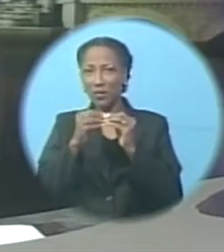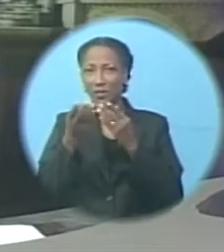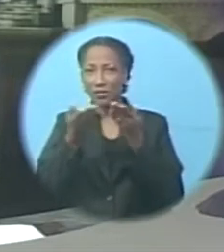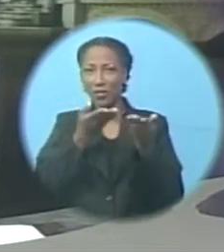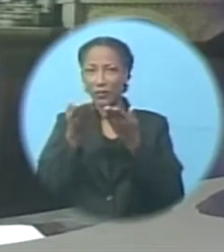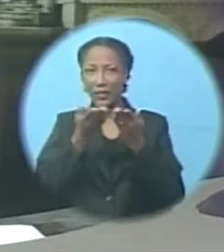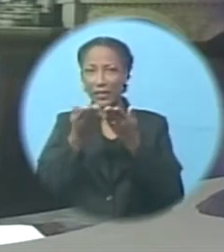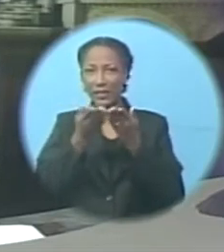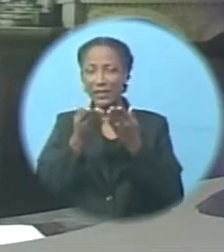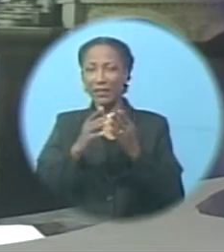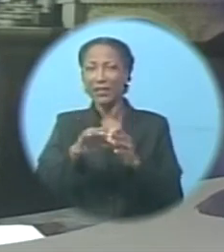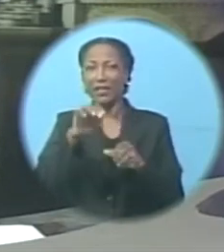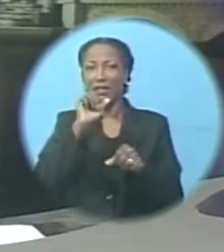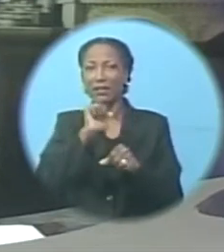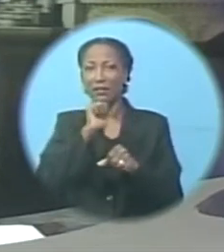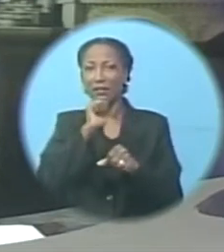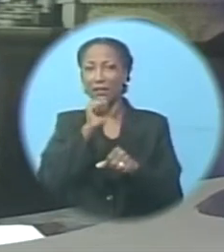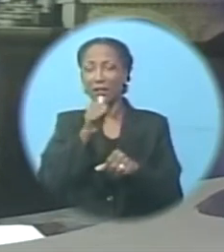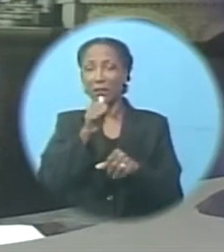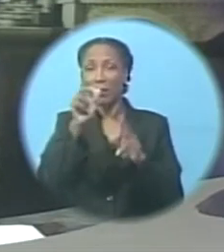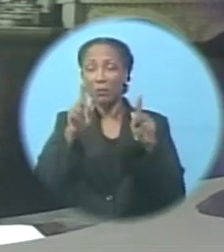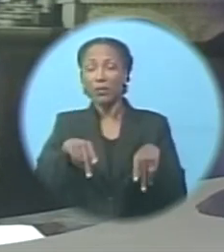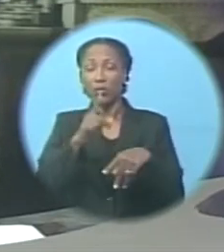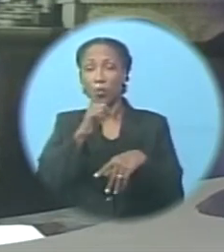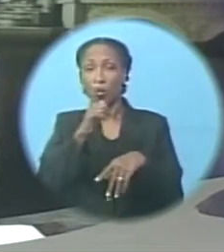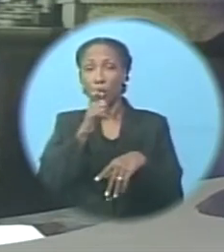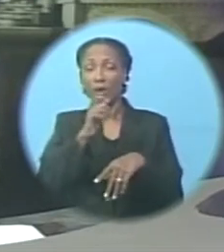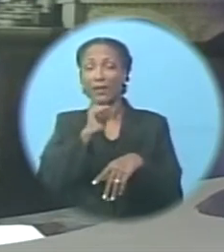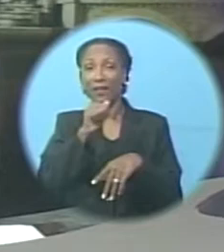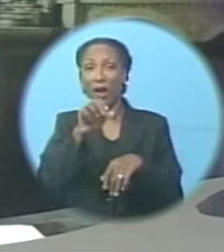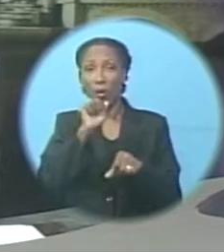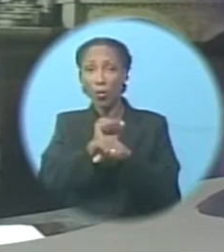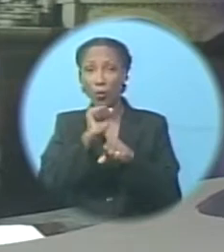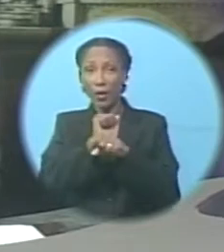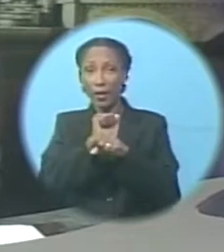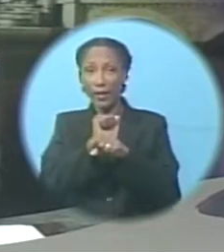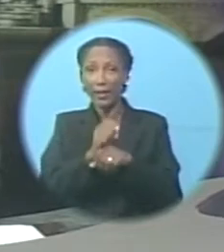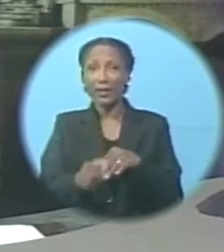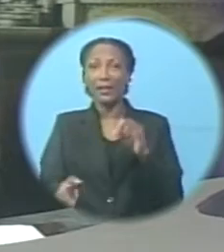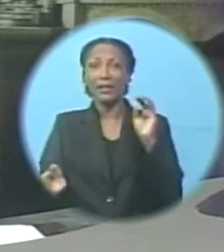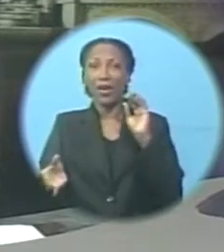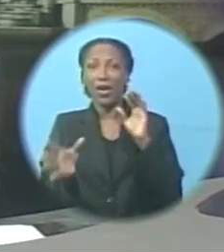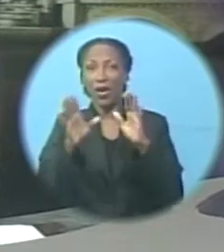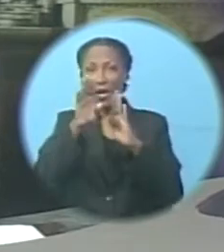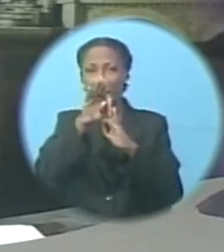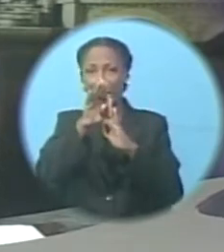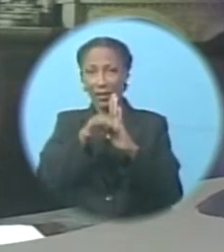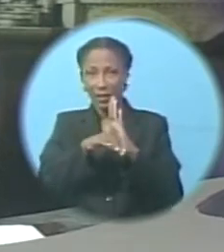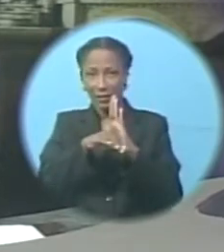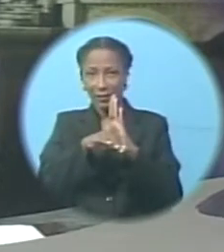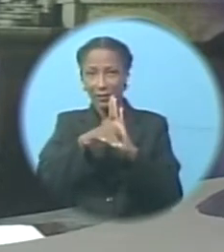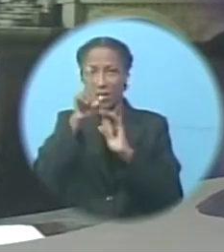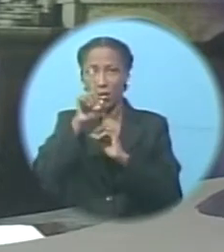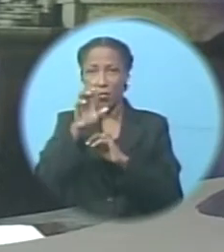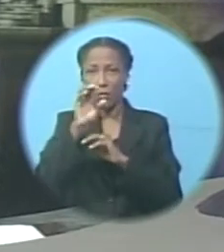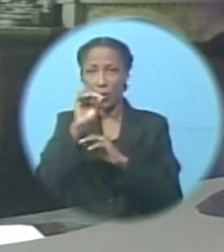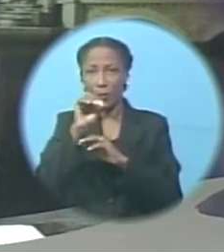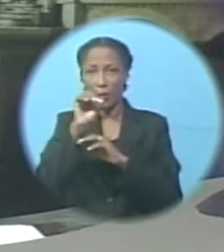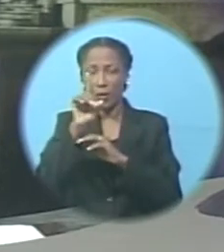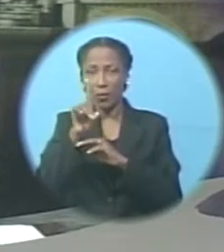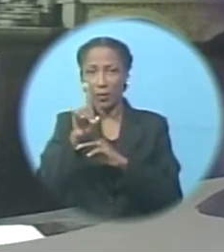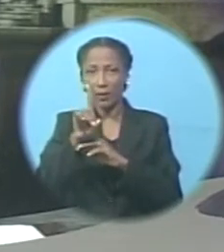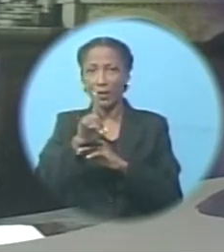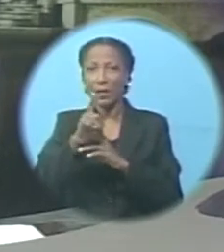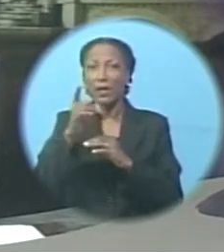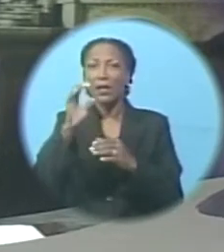third quarter of the year has dropped by 1.1 percentage points. The figures indicate the rate stood at 10.2%